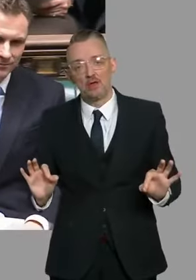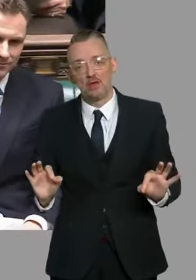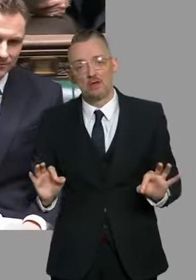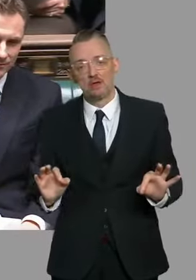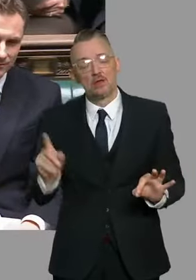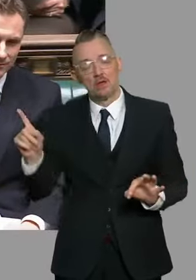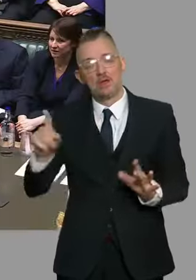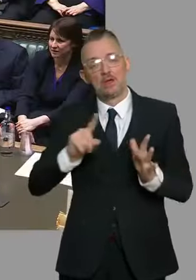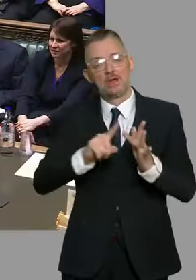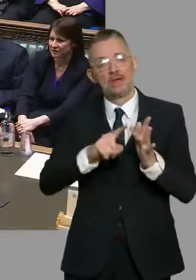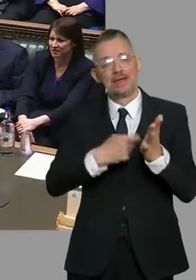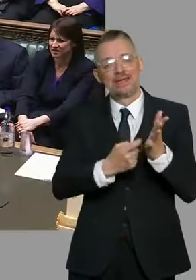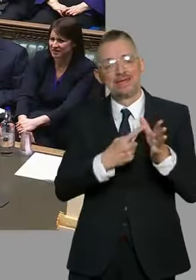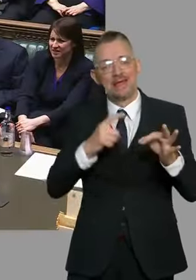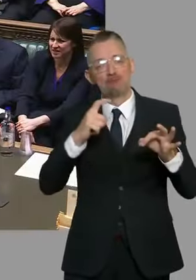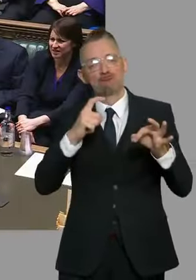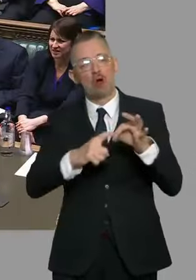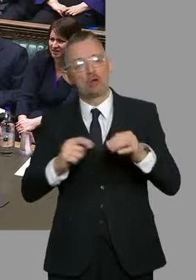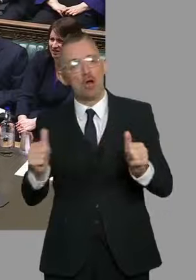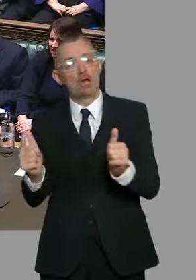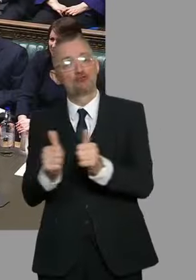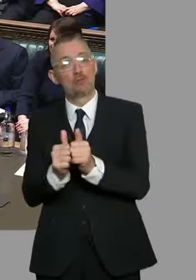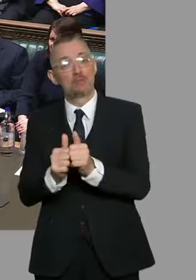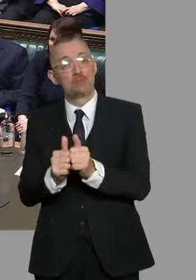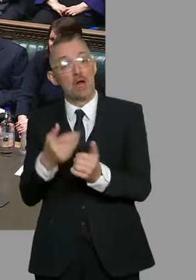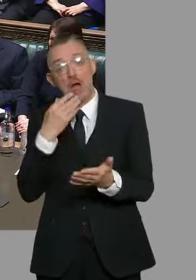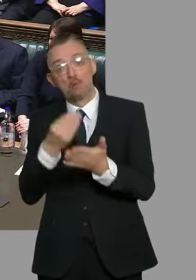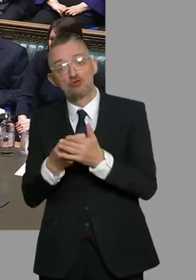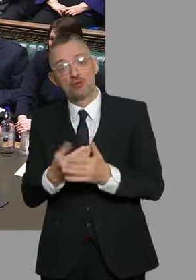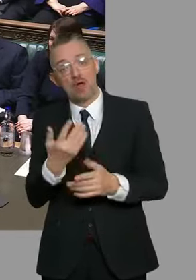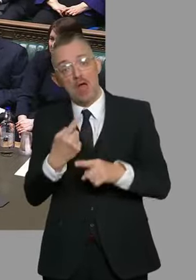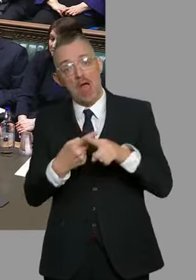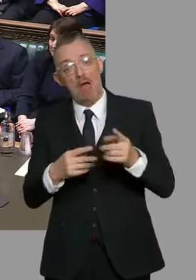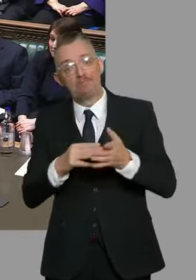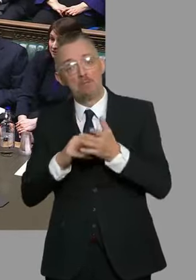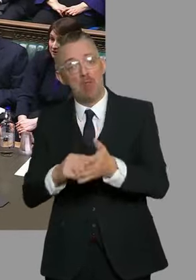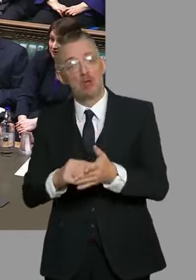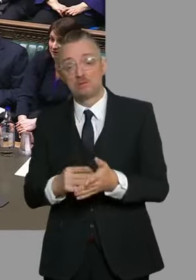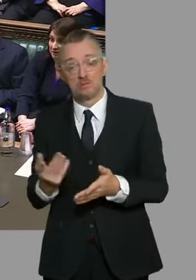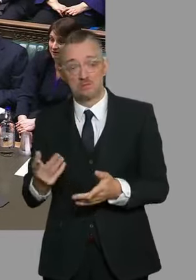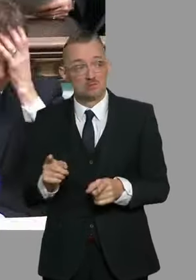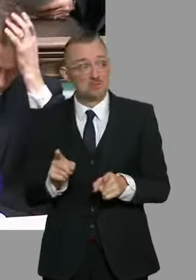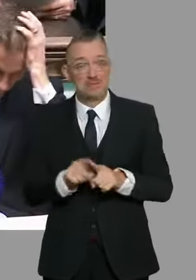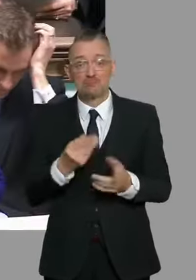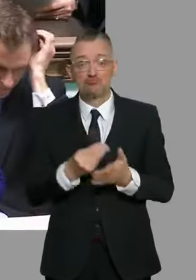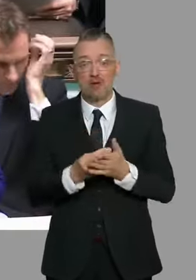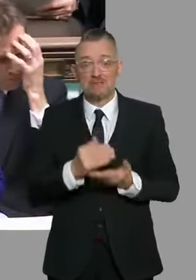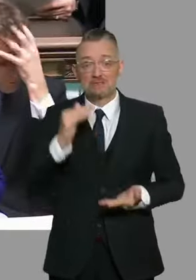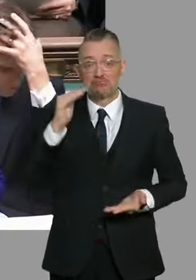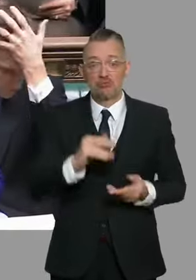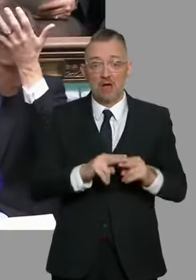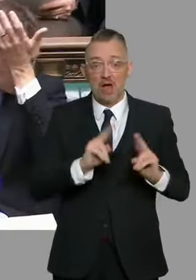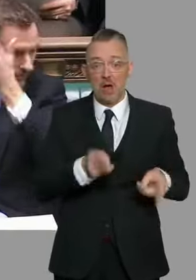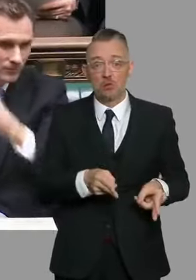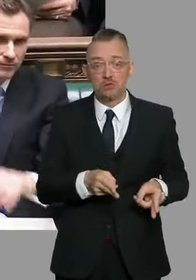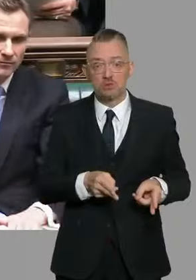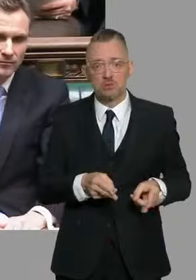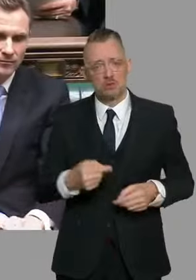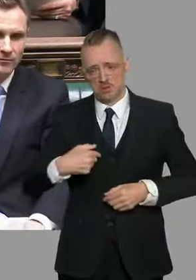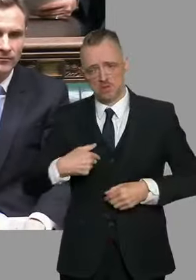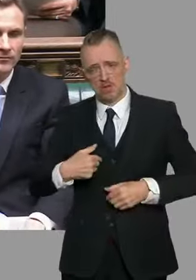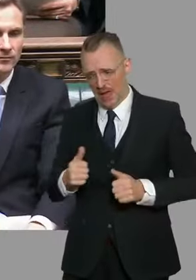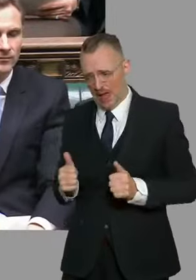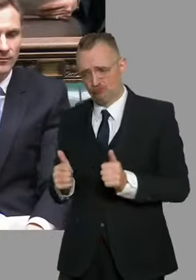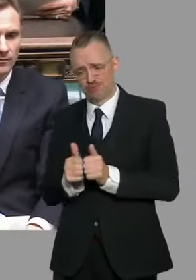in his constituency. Many of the things he's taking credit for are our agreements. Let's talk about what he put in his manifesto. The Prime